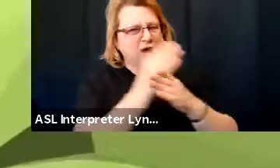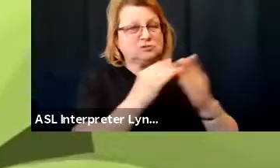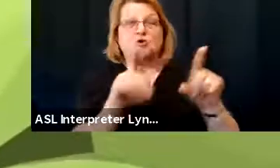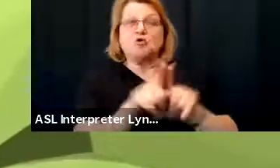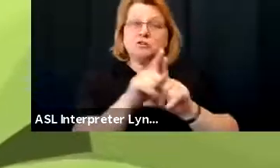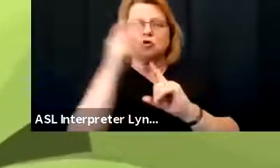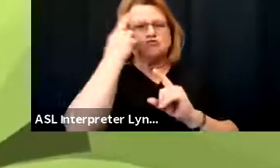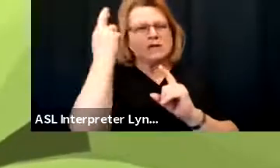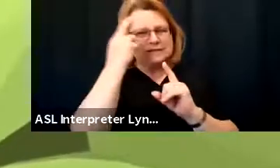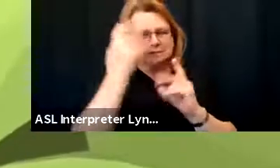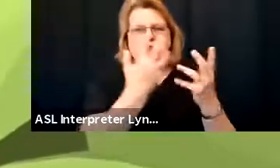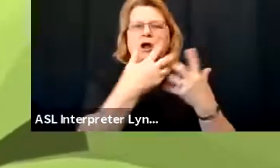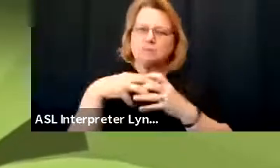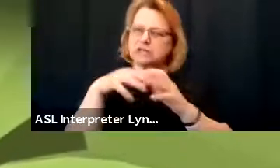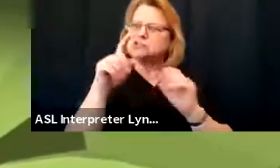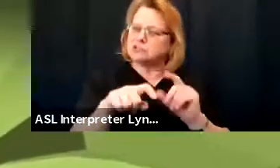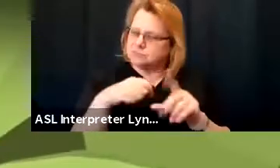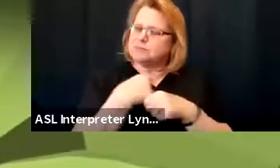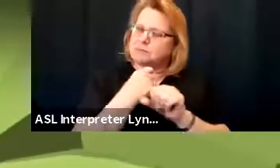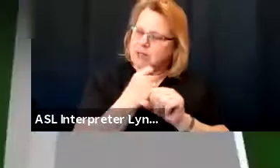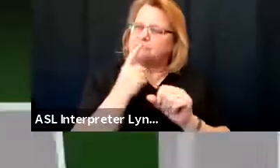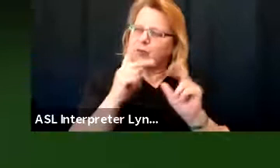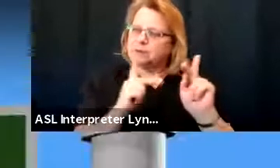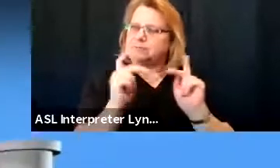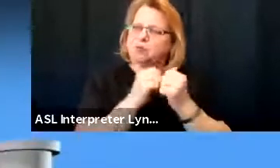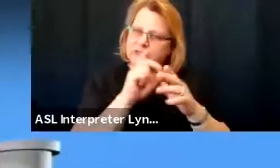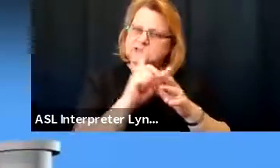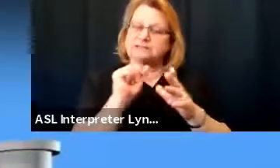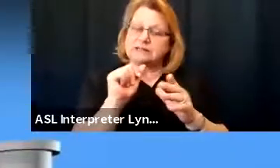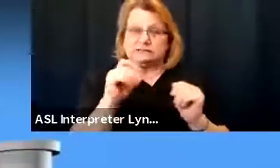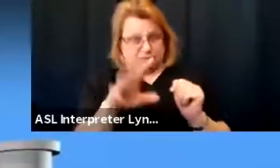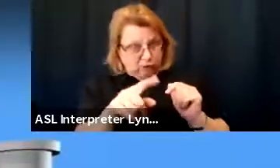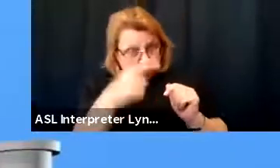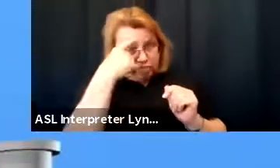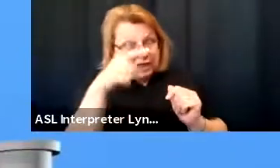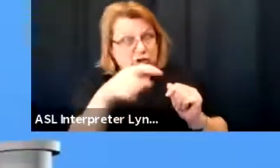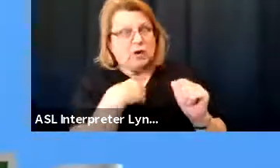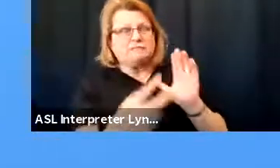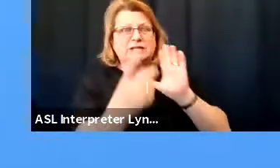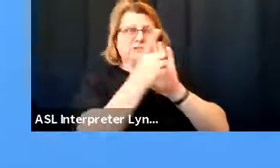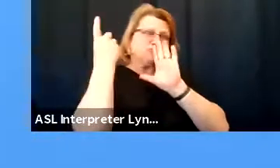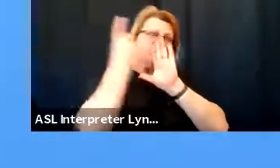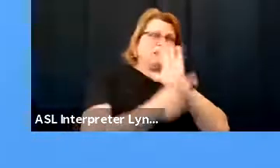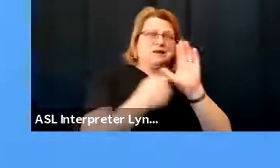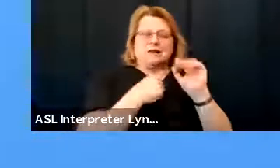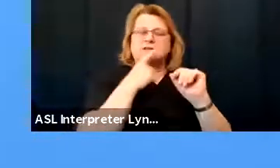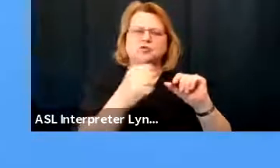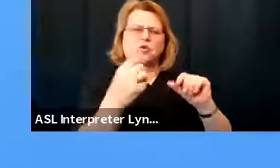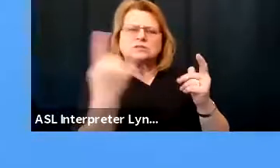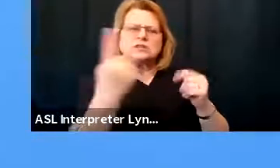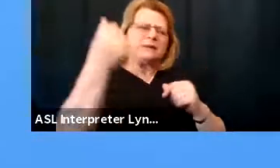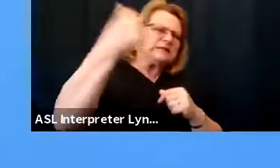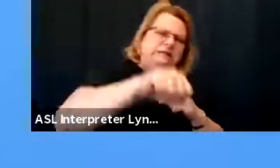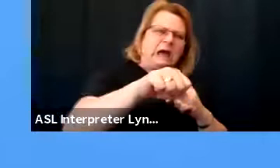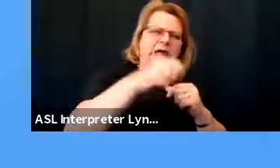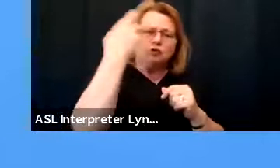reasonable accommodations must be made for people with disabilities. If you believe that you've been discriminated against or denied a reasonable